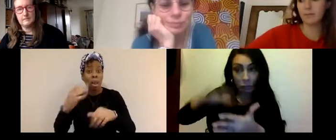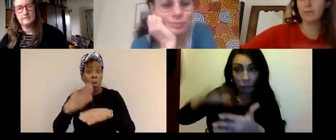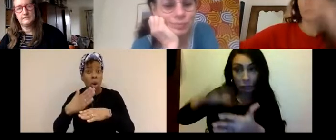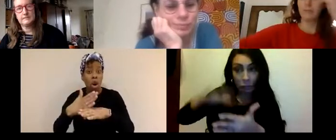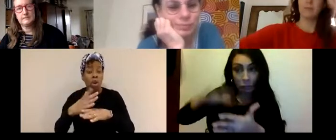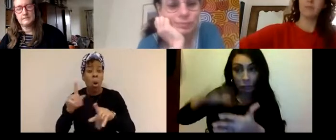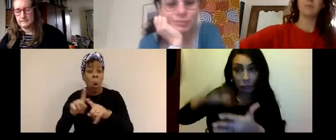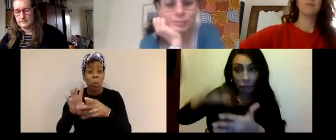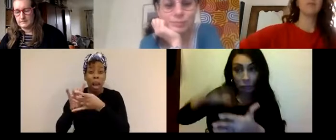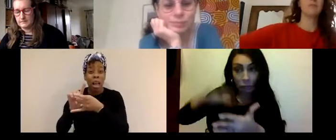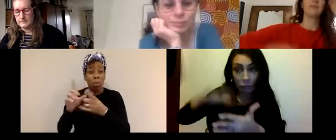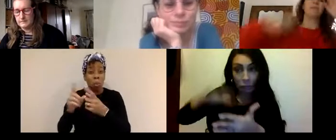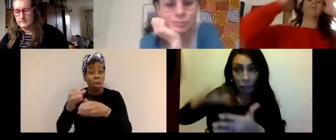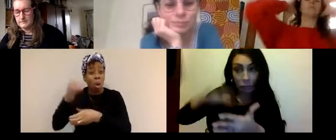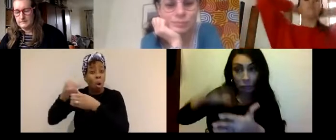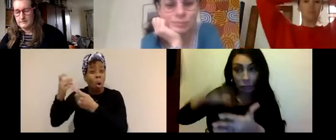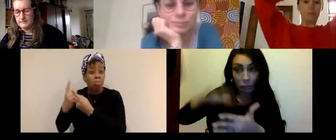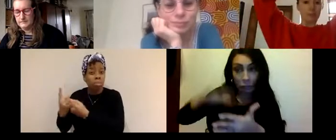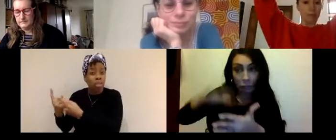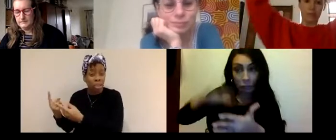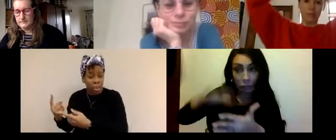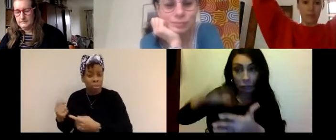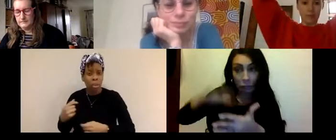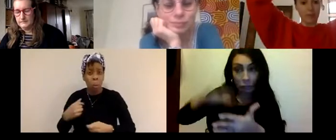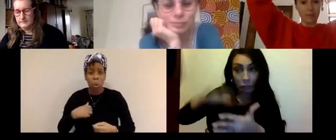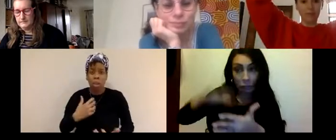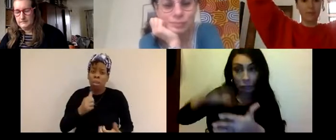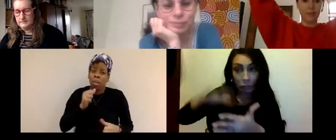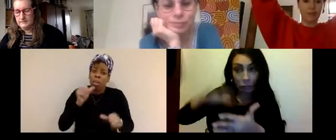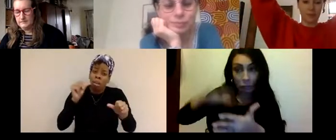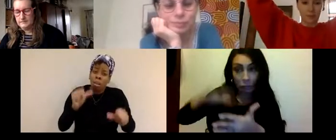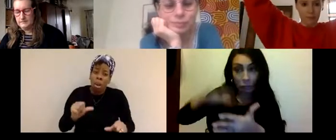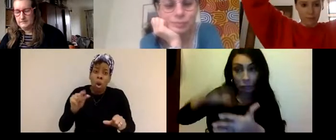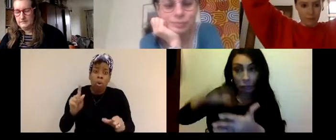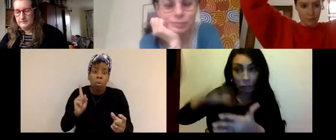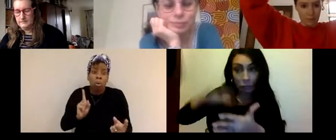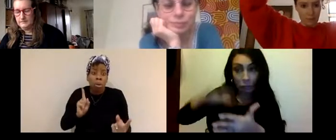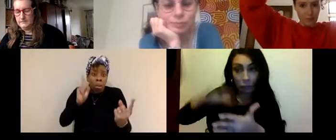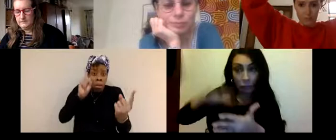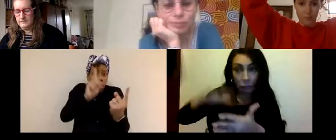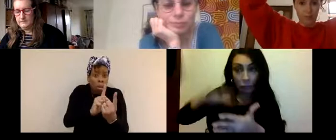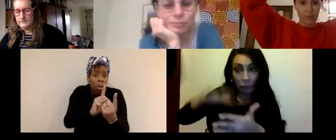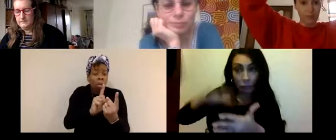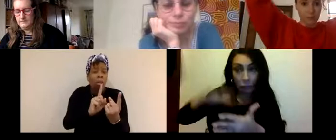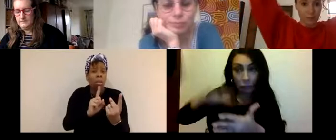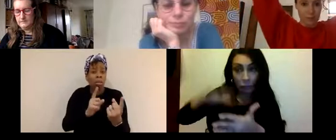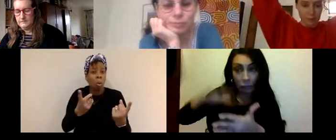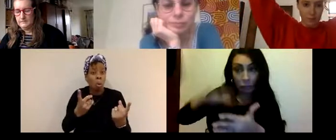objects, is that we'd love for you to touch, and if not touch, at least be in the same space